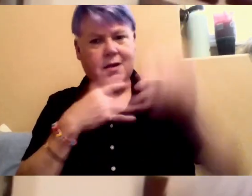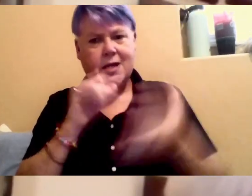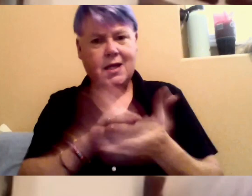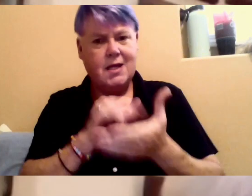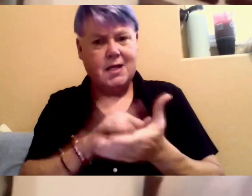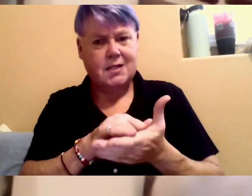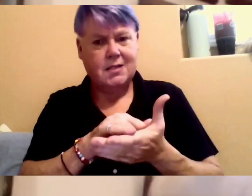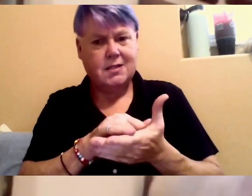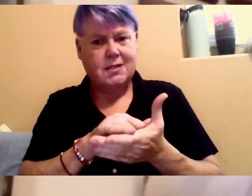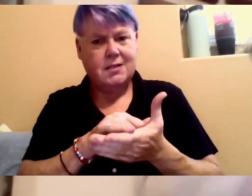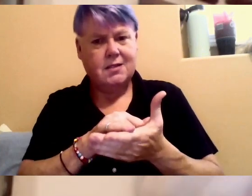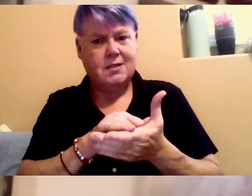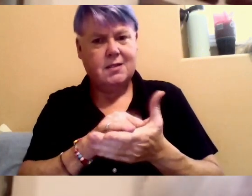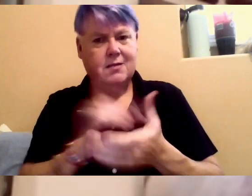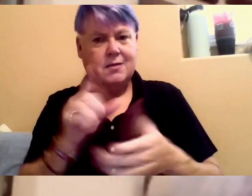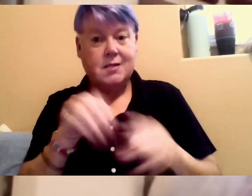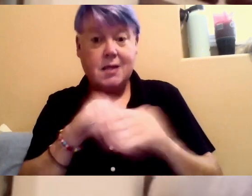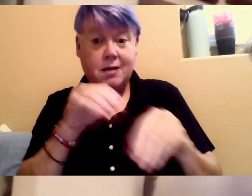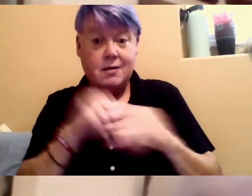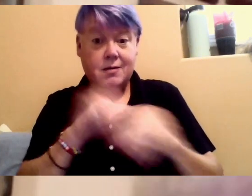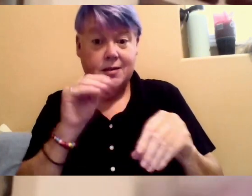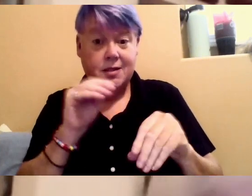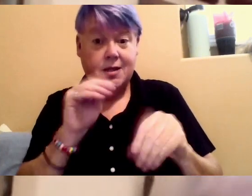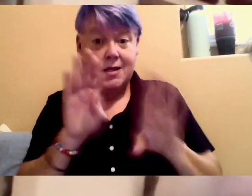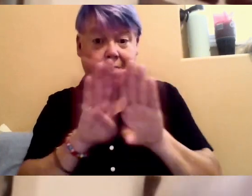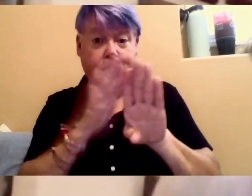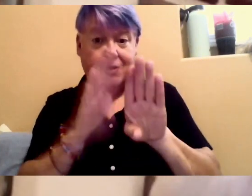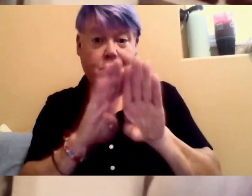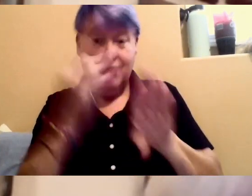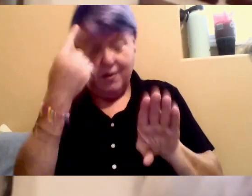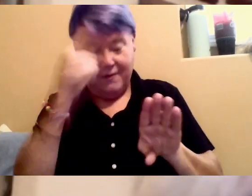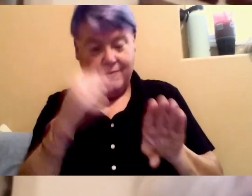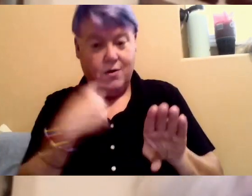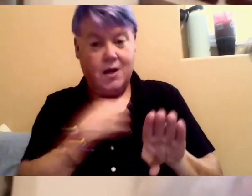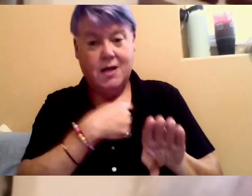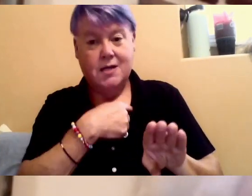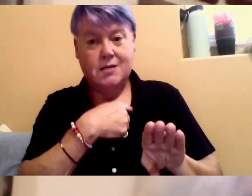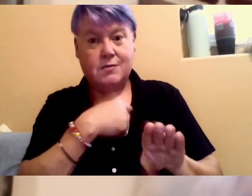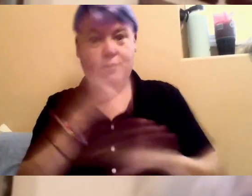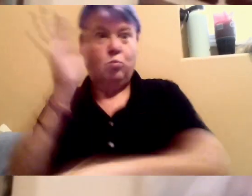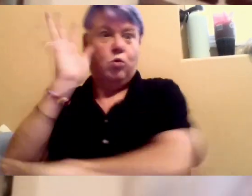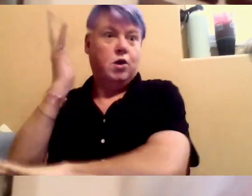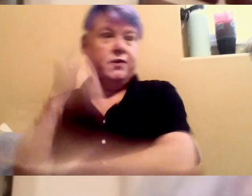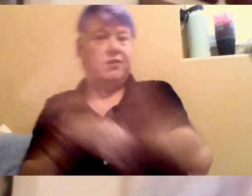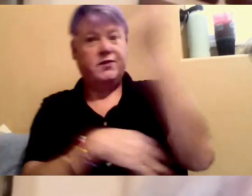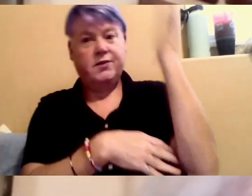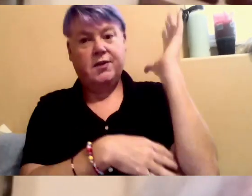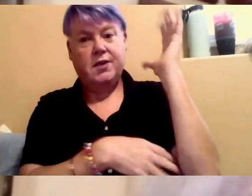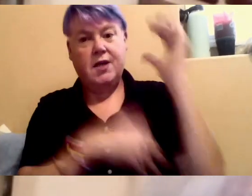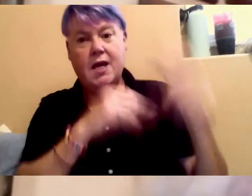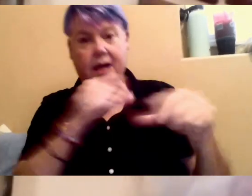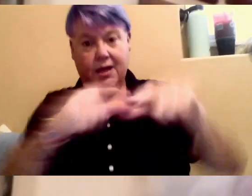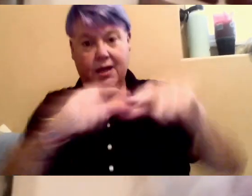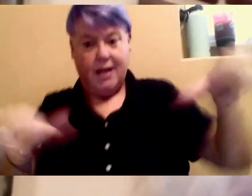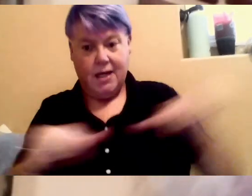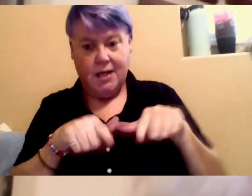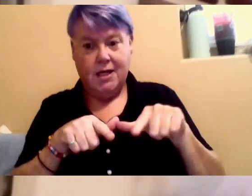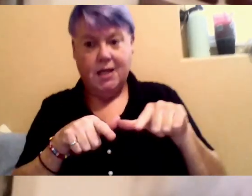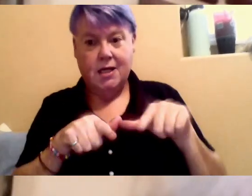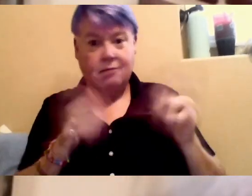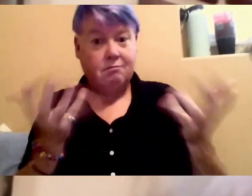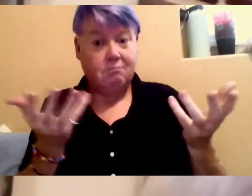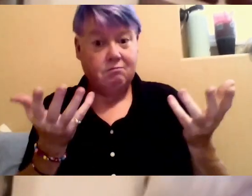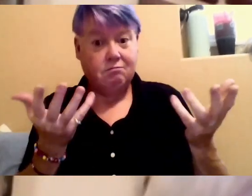Whereas outside the door for us, there was woods and the lake, you